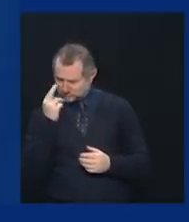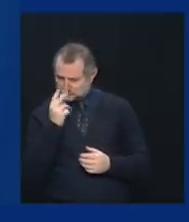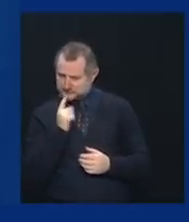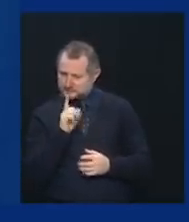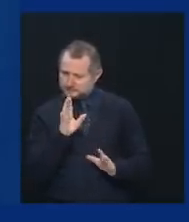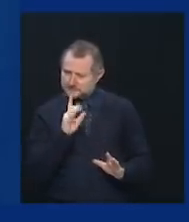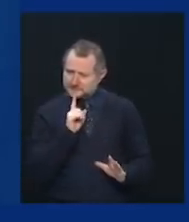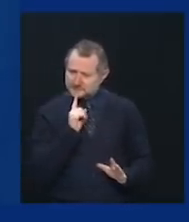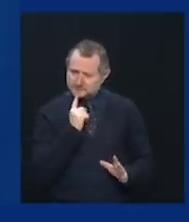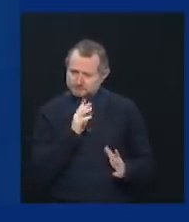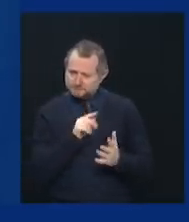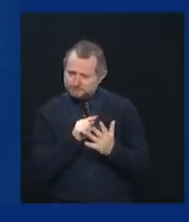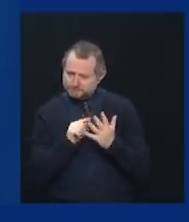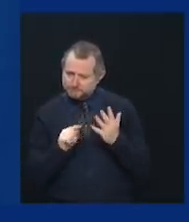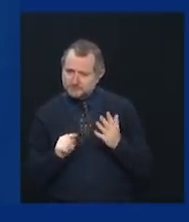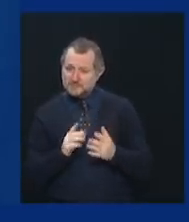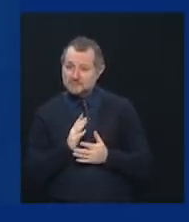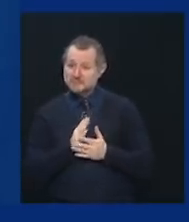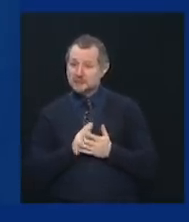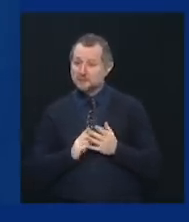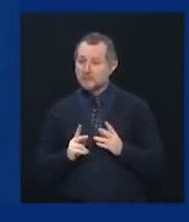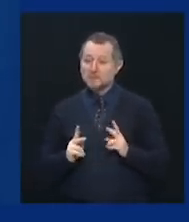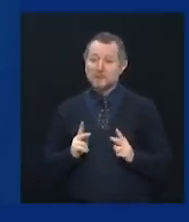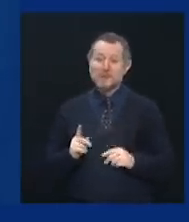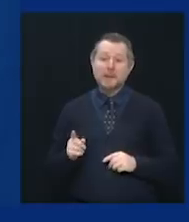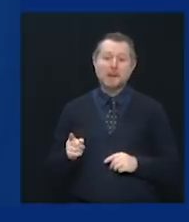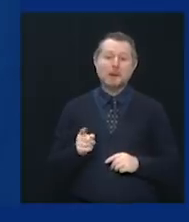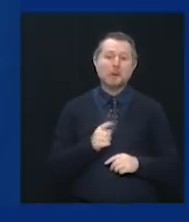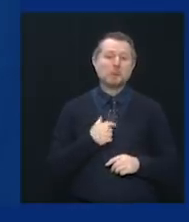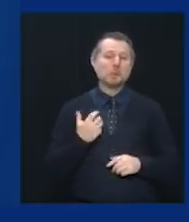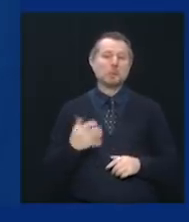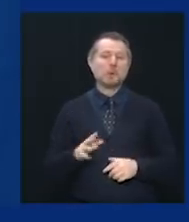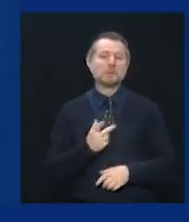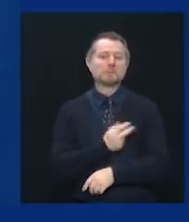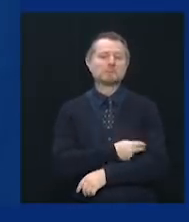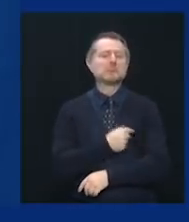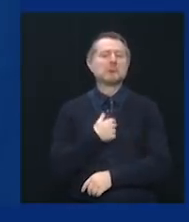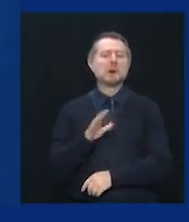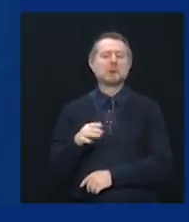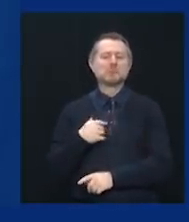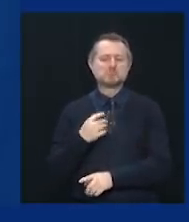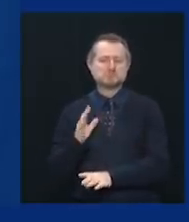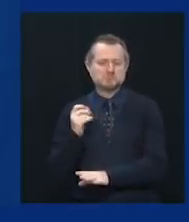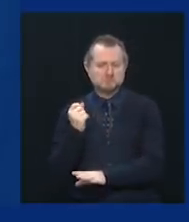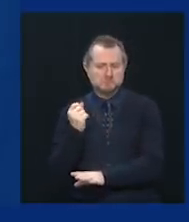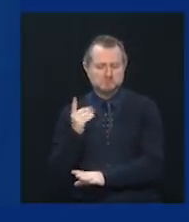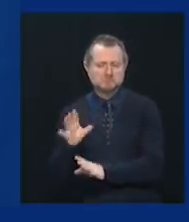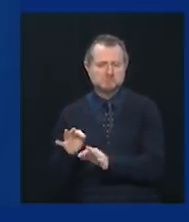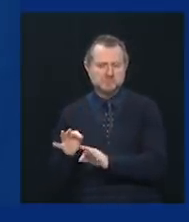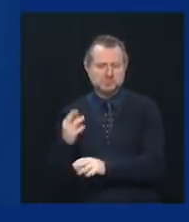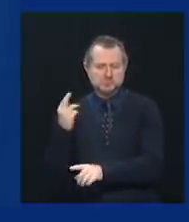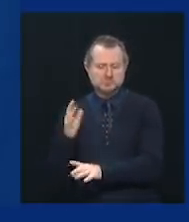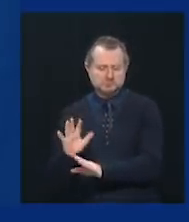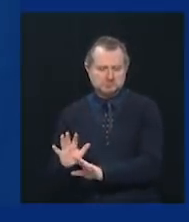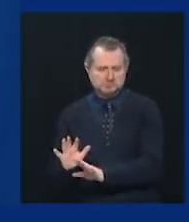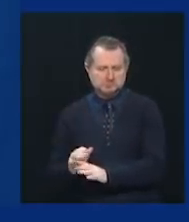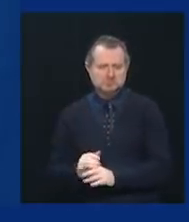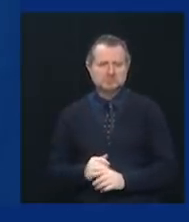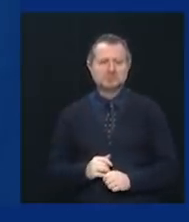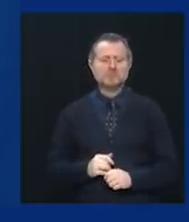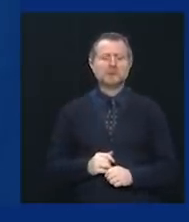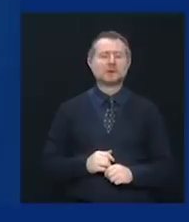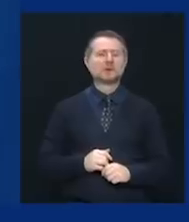You're going to have some people who don't want to receive the vaccine. I understand that. We're going to talk about that as we go through